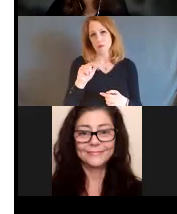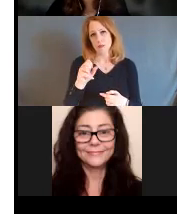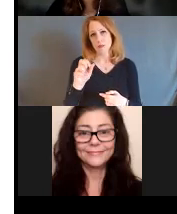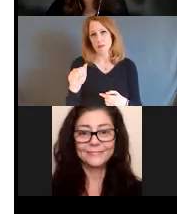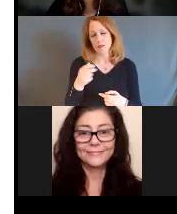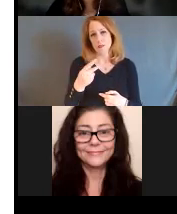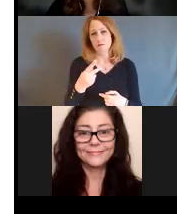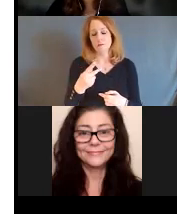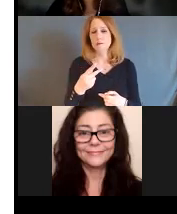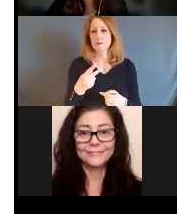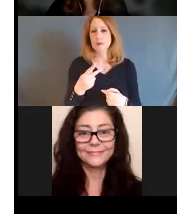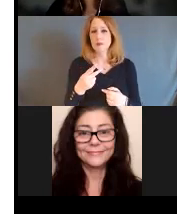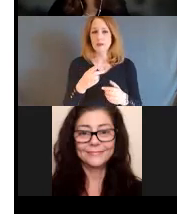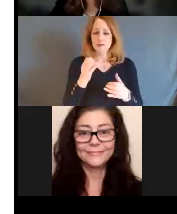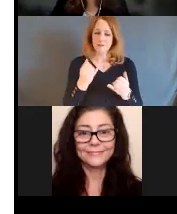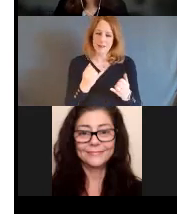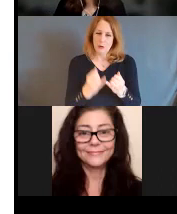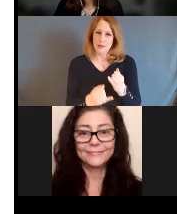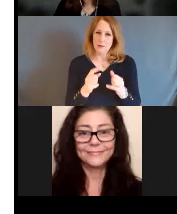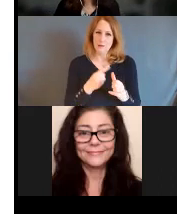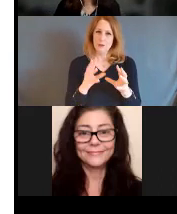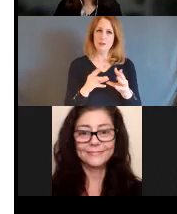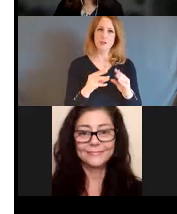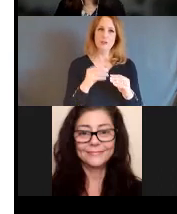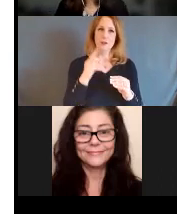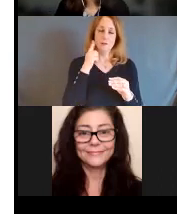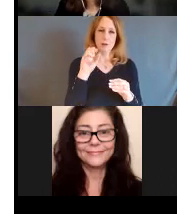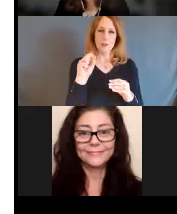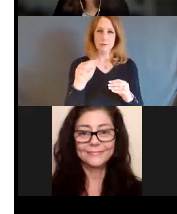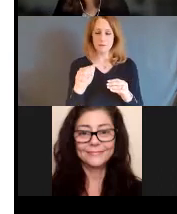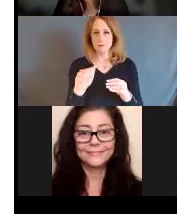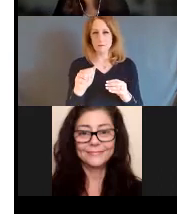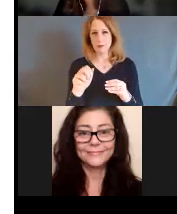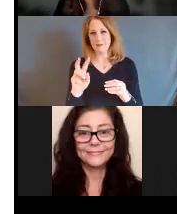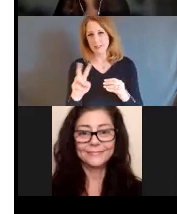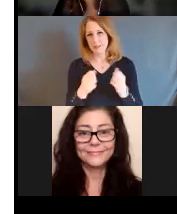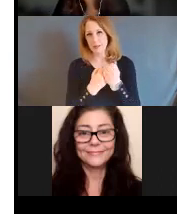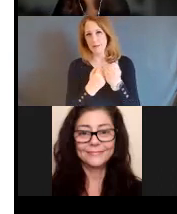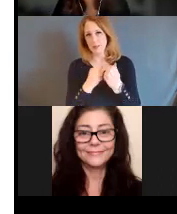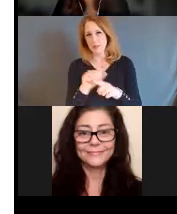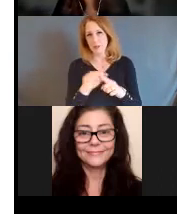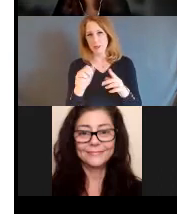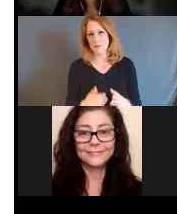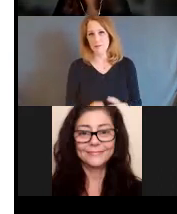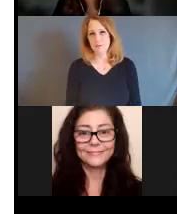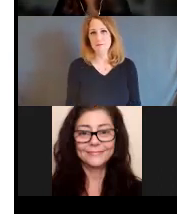first session of our sexual assault victim advocate training?